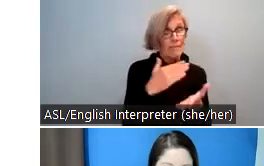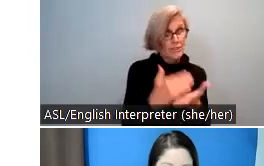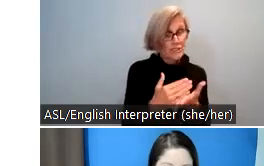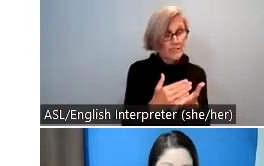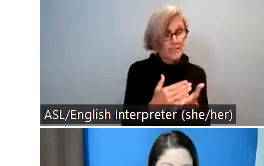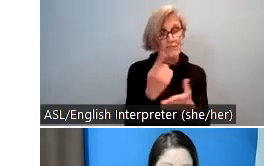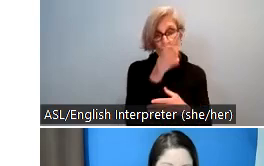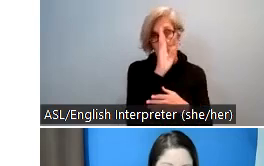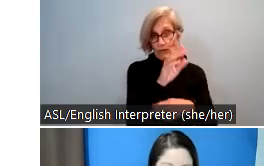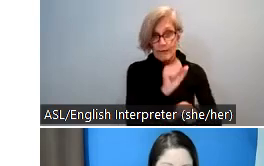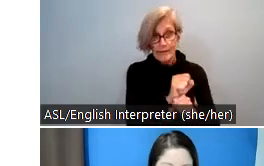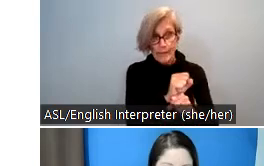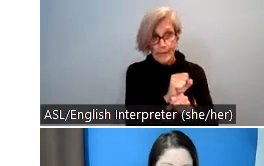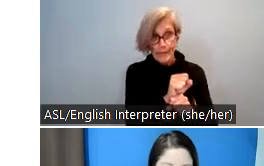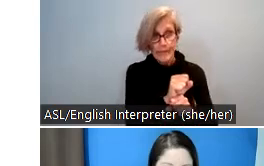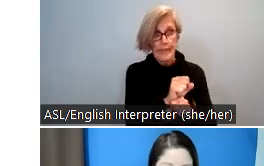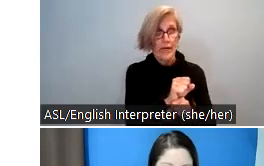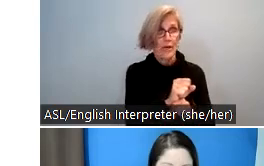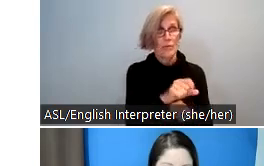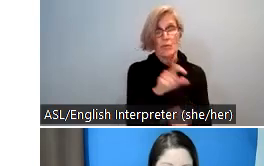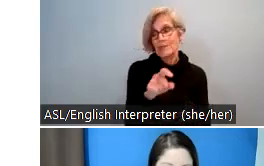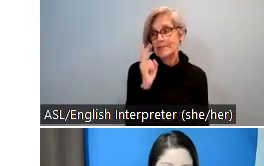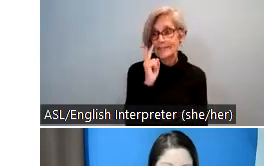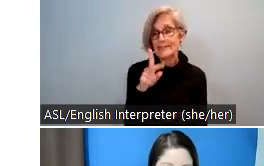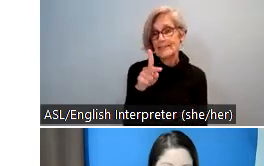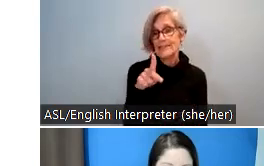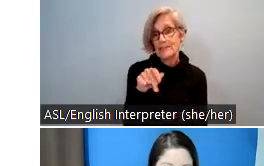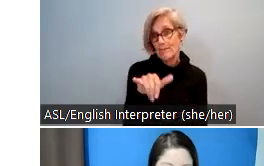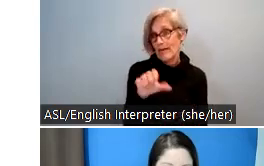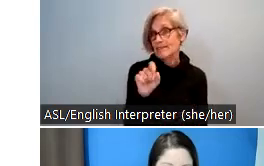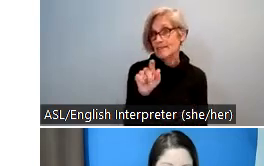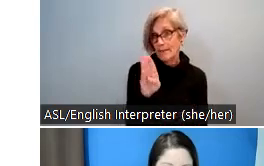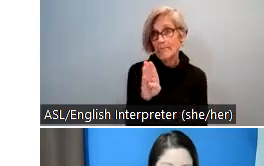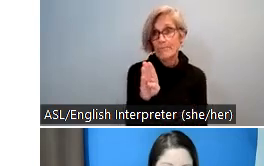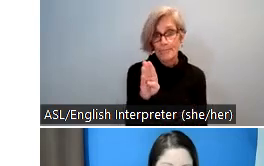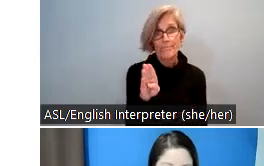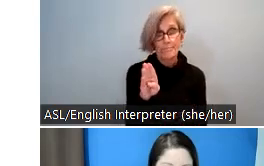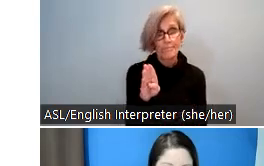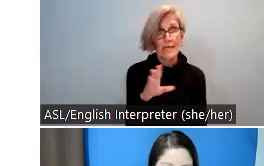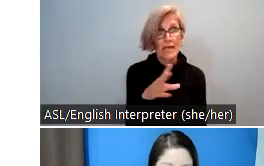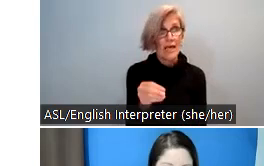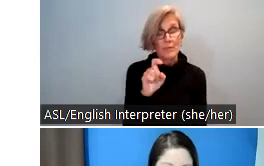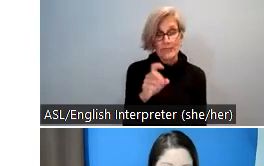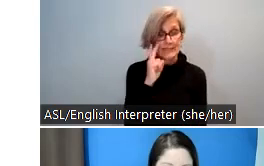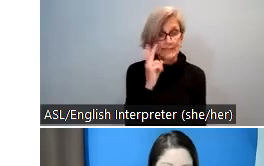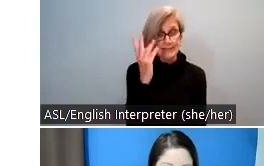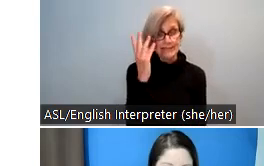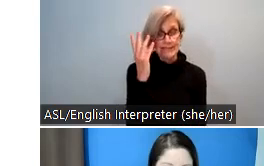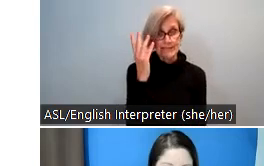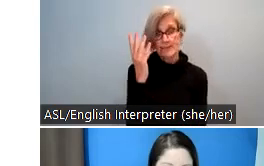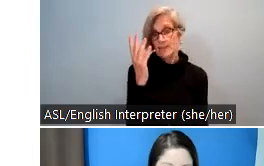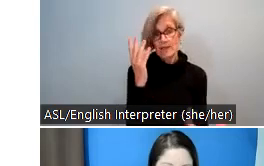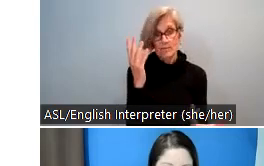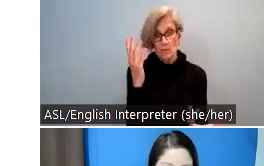labor, we'll need to see the background for why you came up with that amount. And that's again for pay stubs,